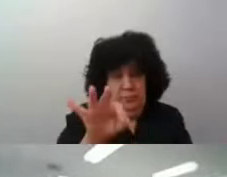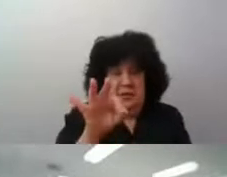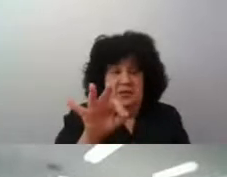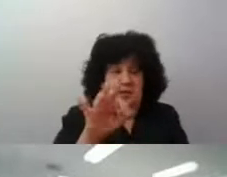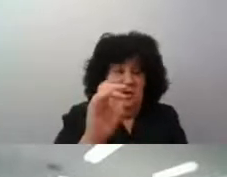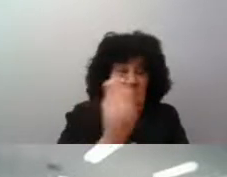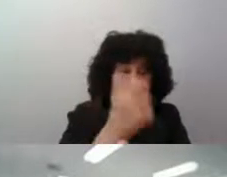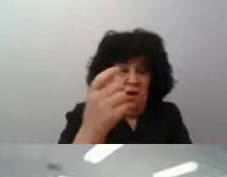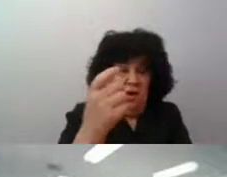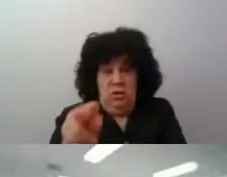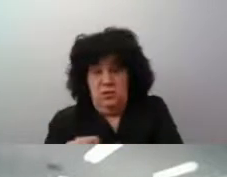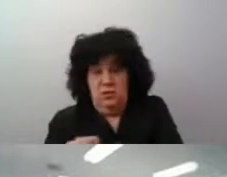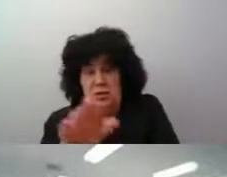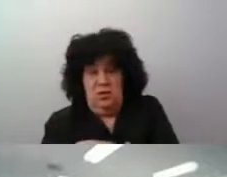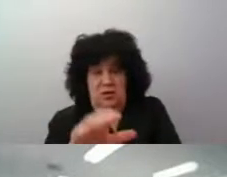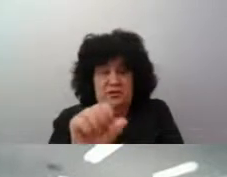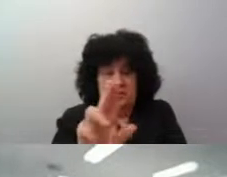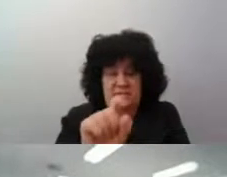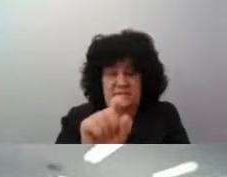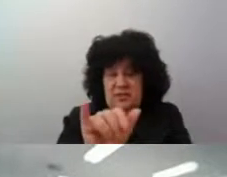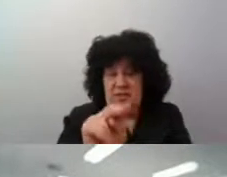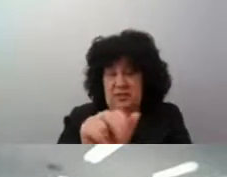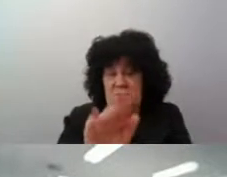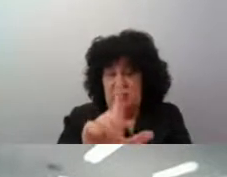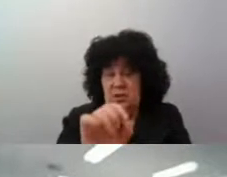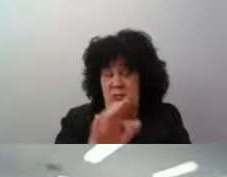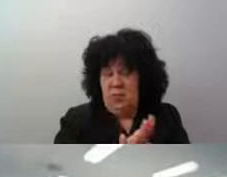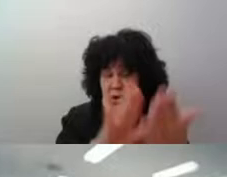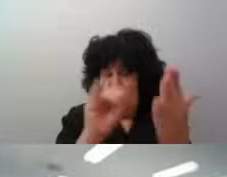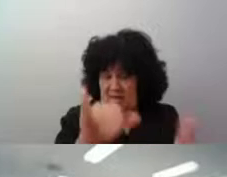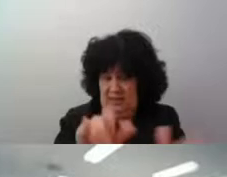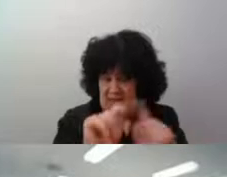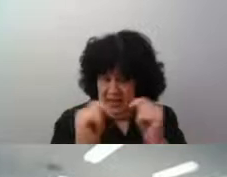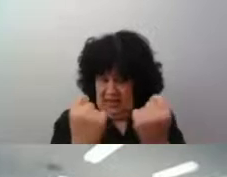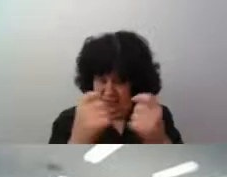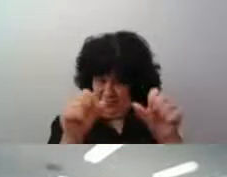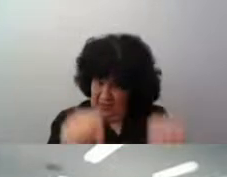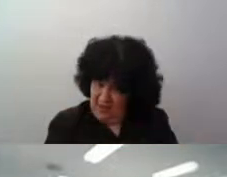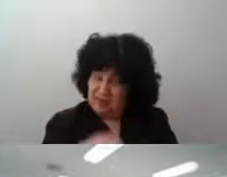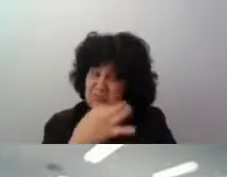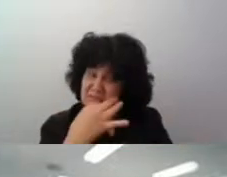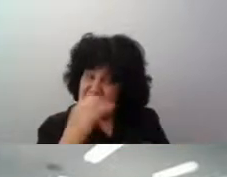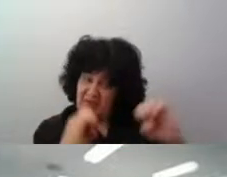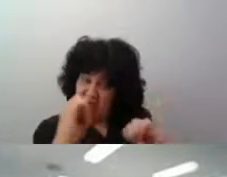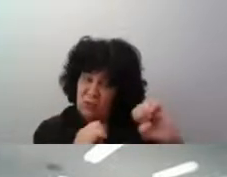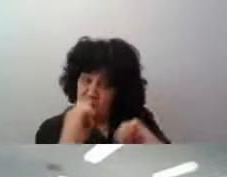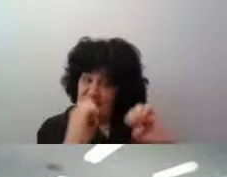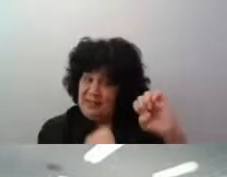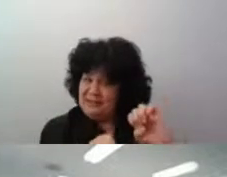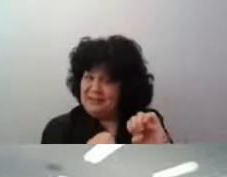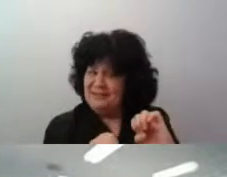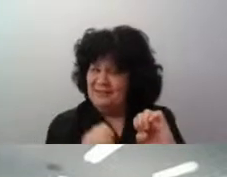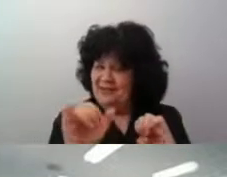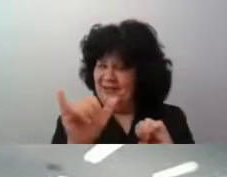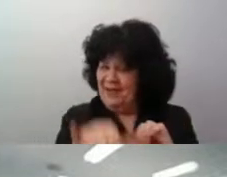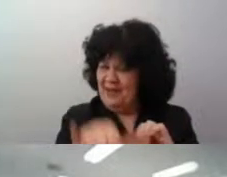approaches? And does the contracting team have the expertise to evaluate whether or not one proposal is better